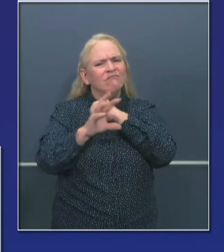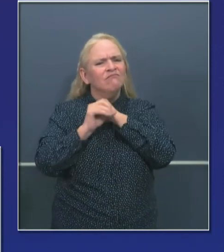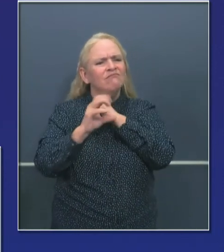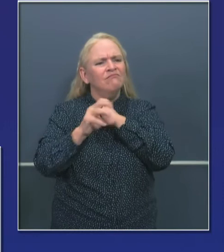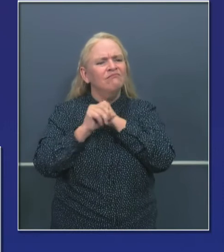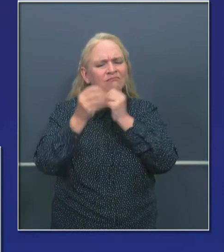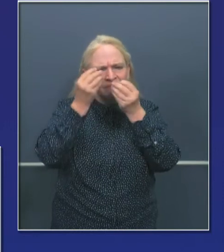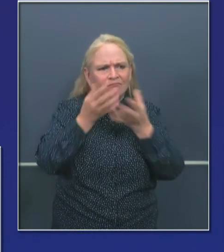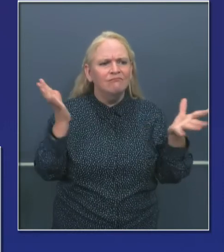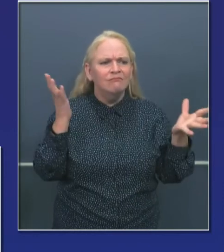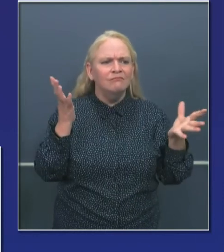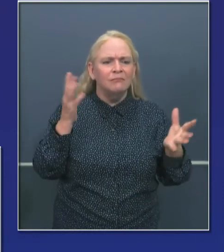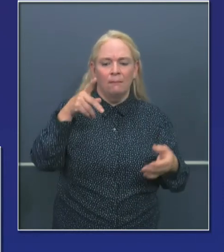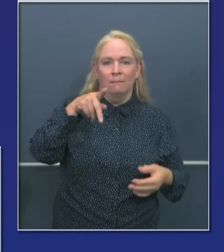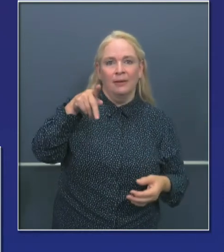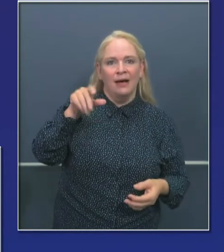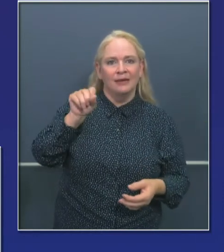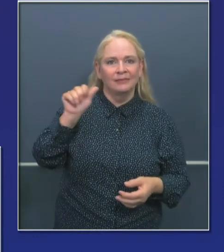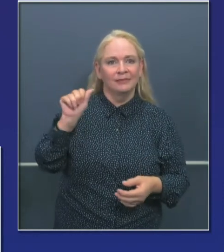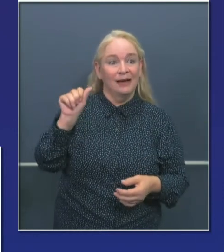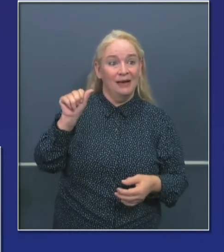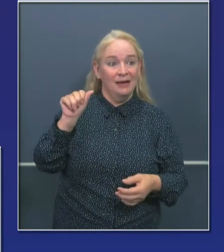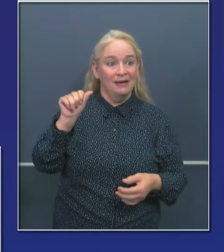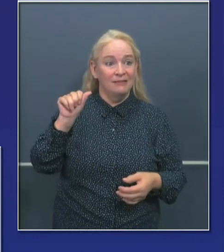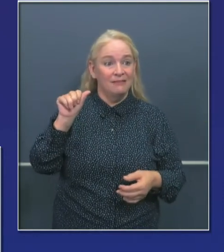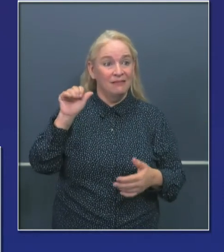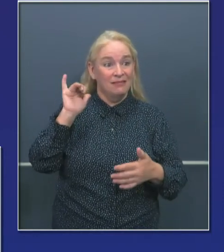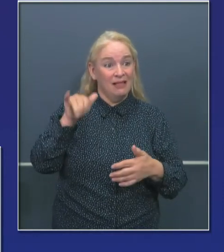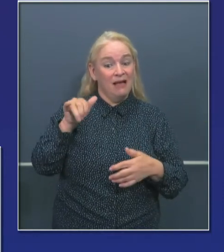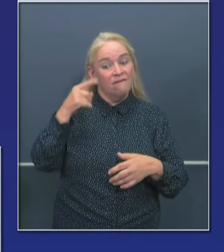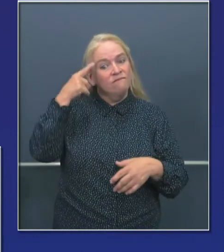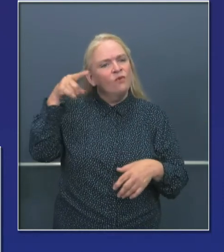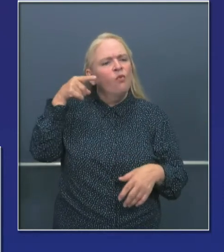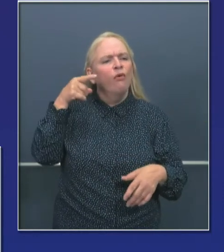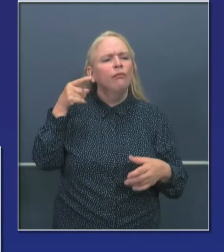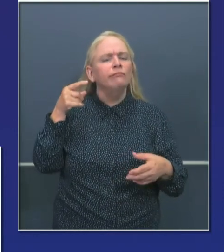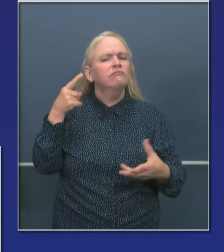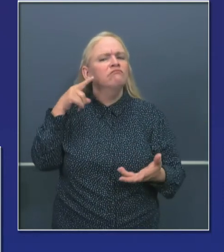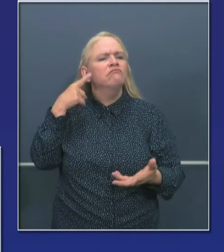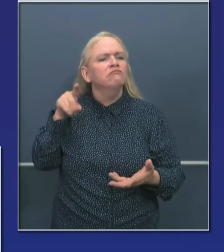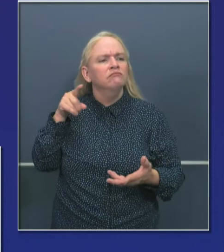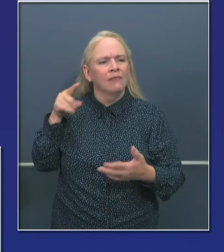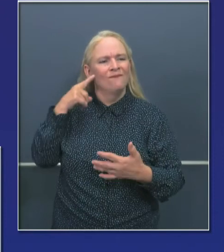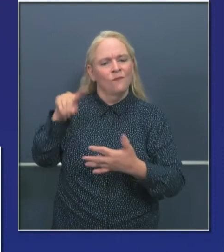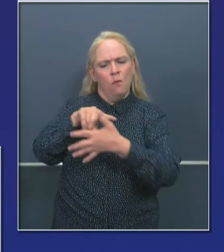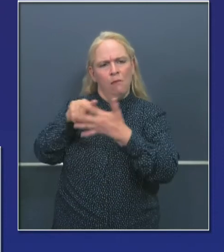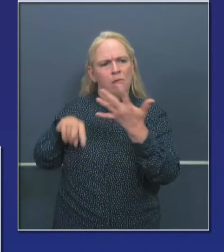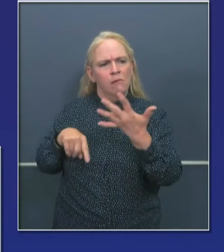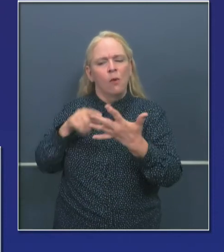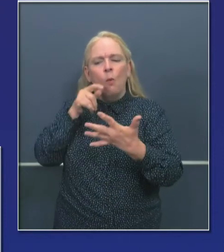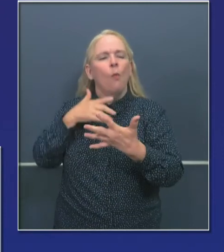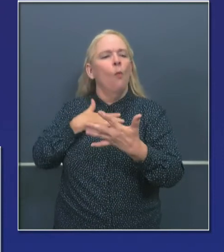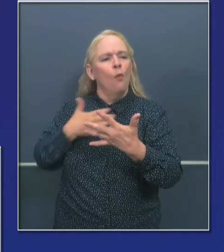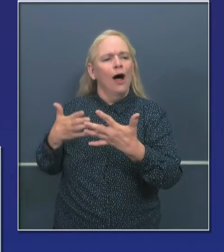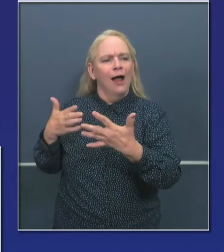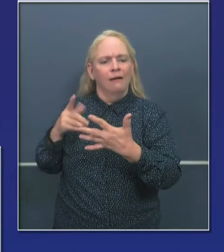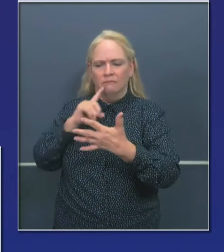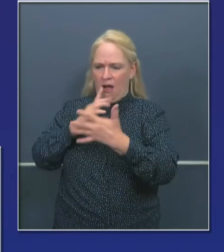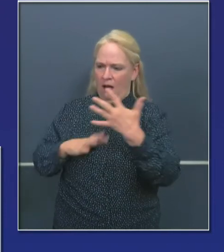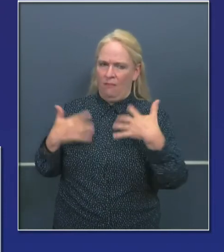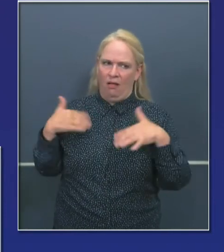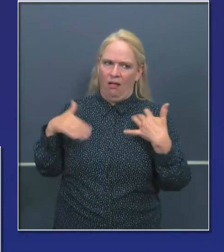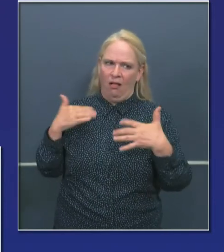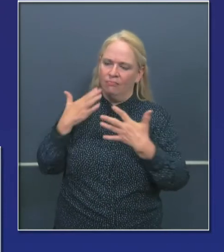put out a number of weeks back was not only that 4 ex-governors were willing to do it, which was humbling in and of itself, but